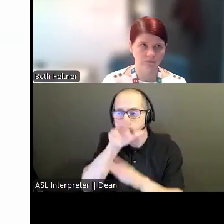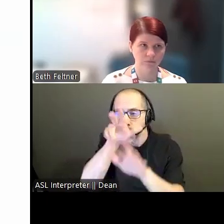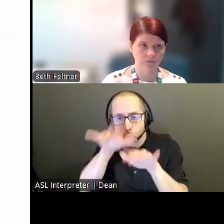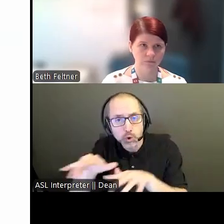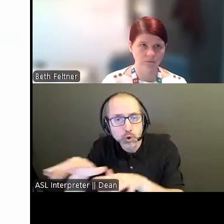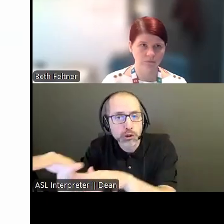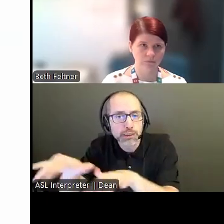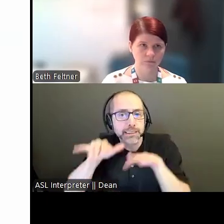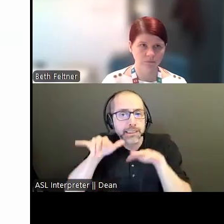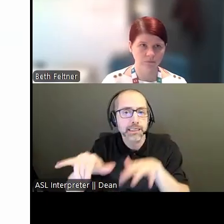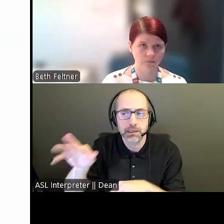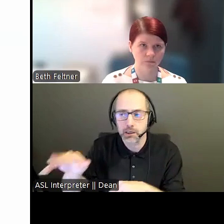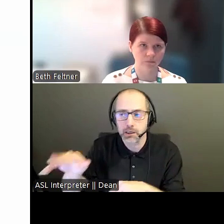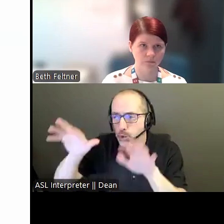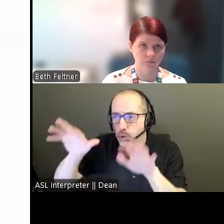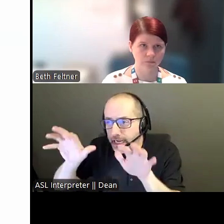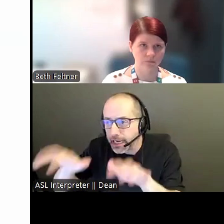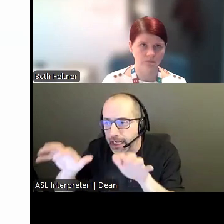while sleeping.